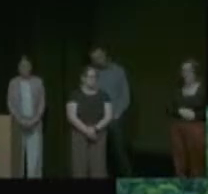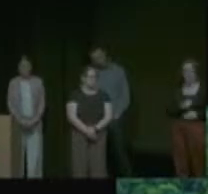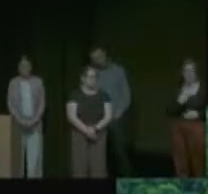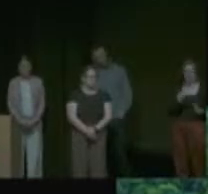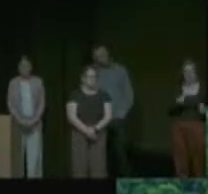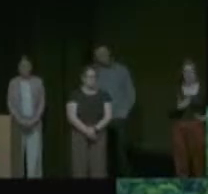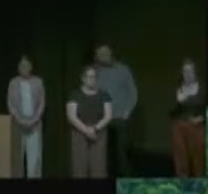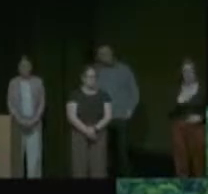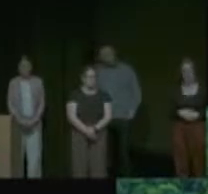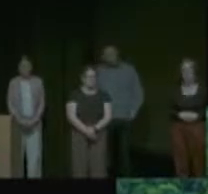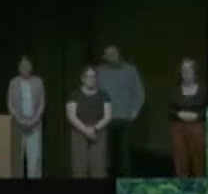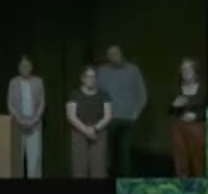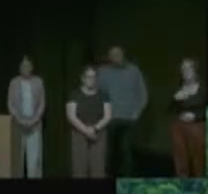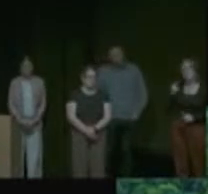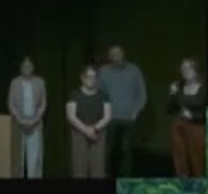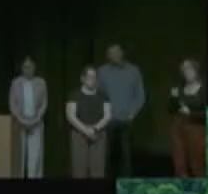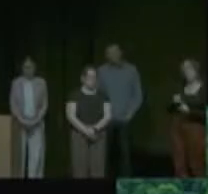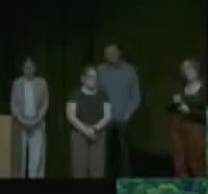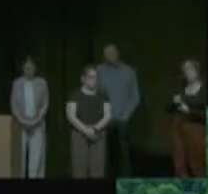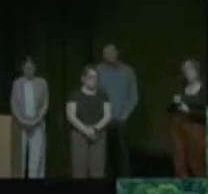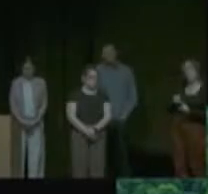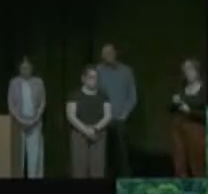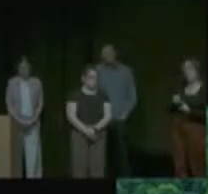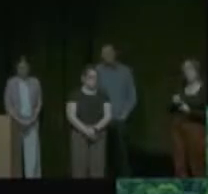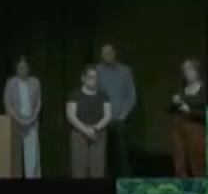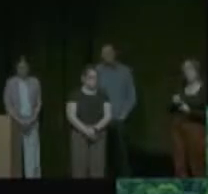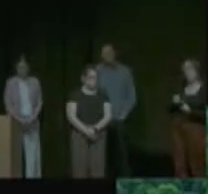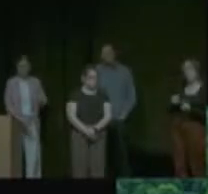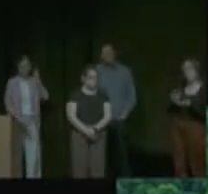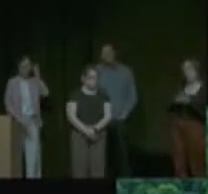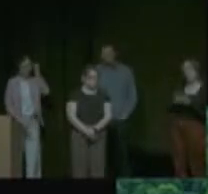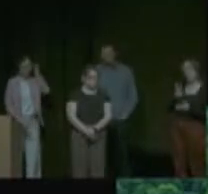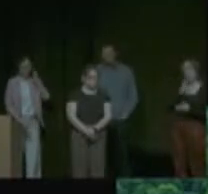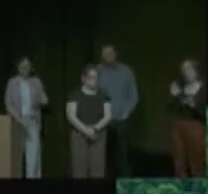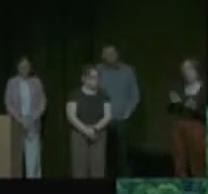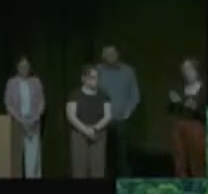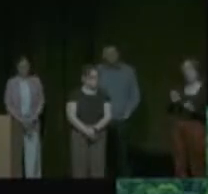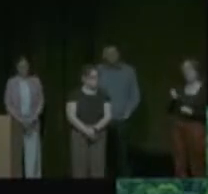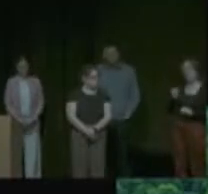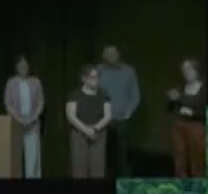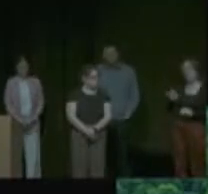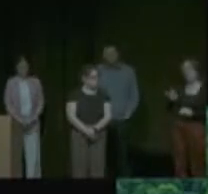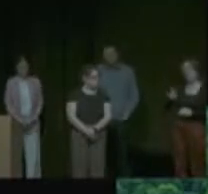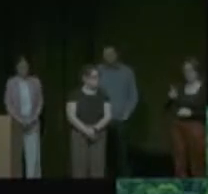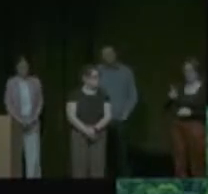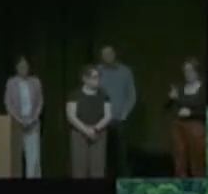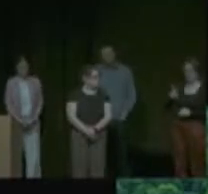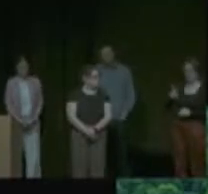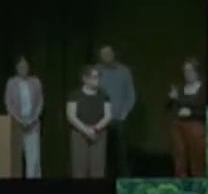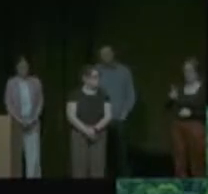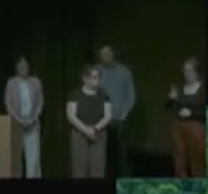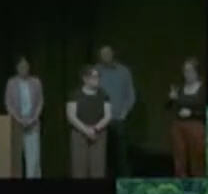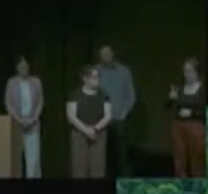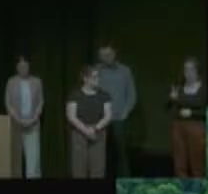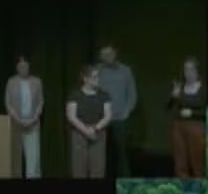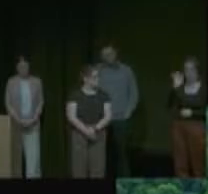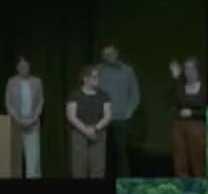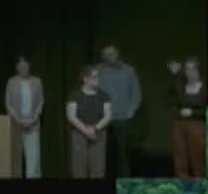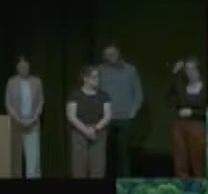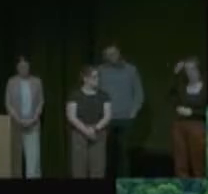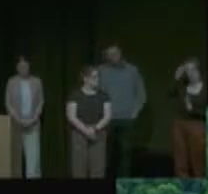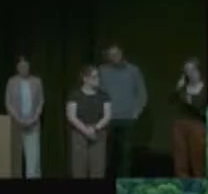So my point is, according to the Clean Water Act of 1972, federal